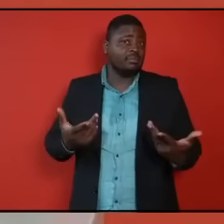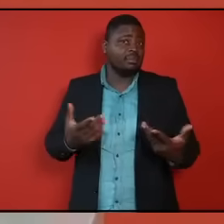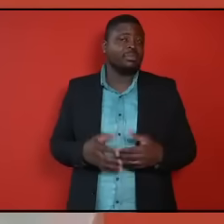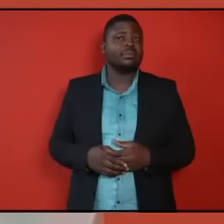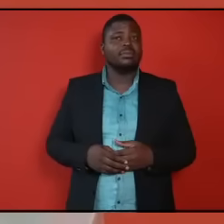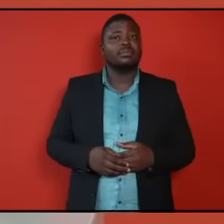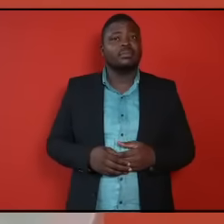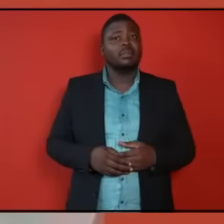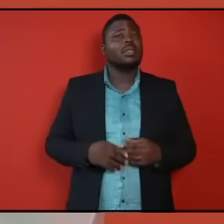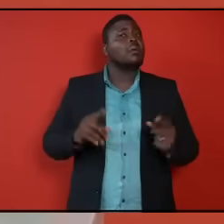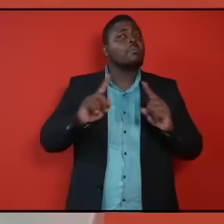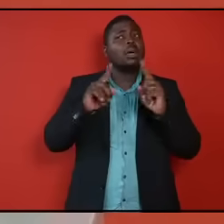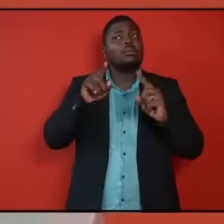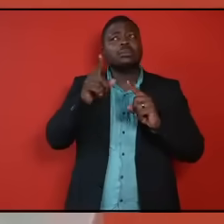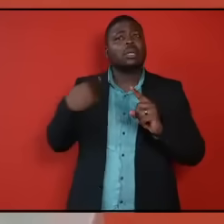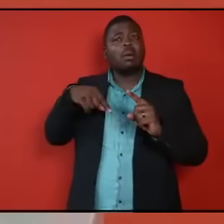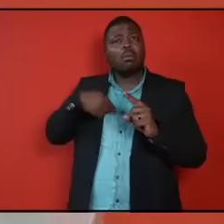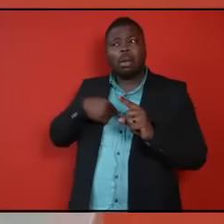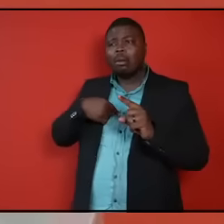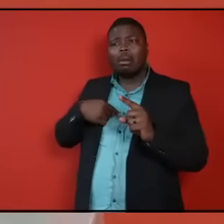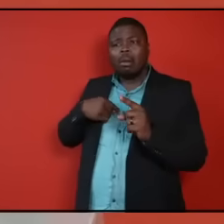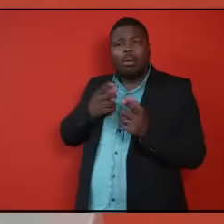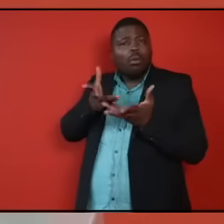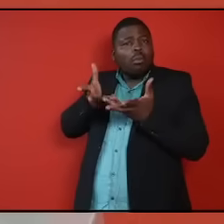How did we reach here? From hunger.